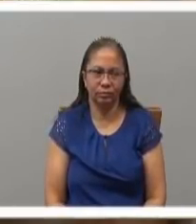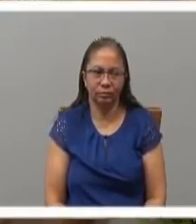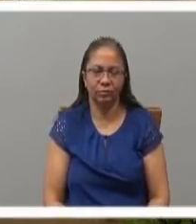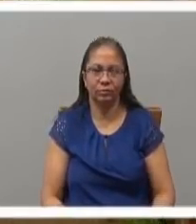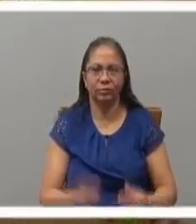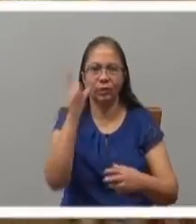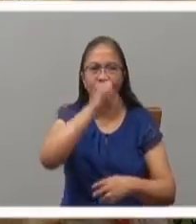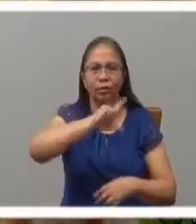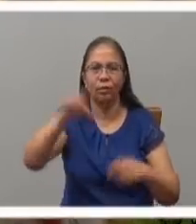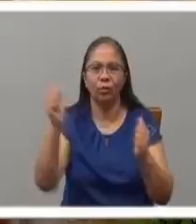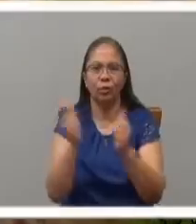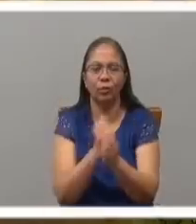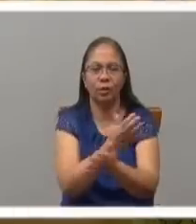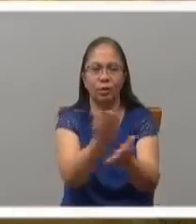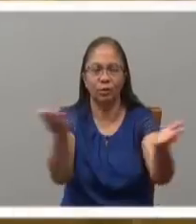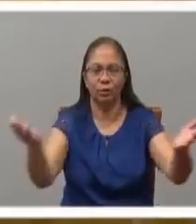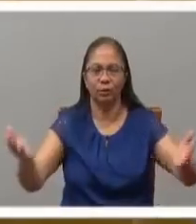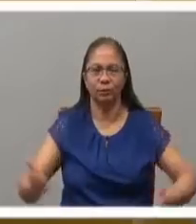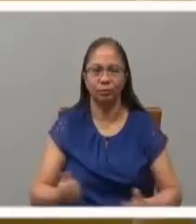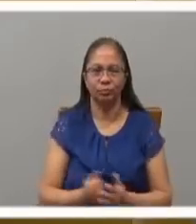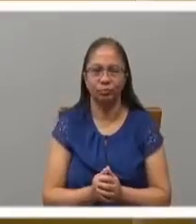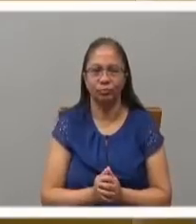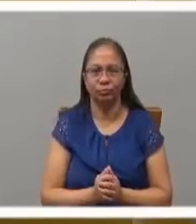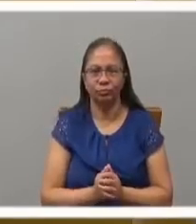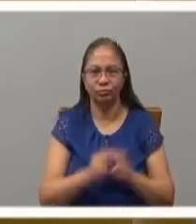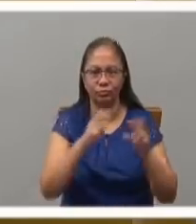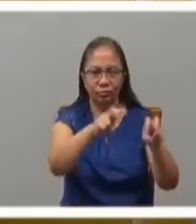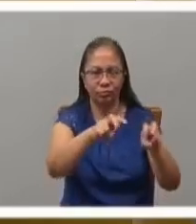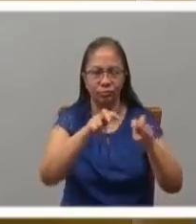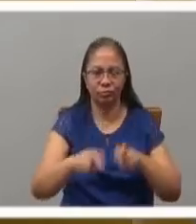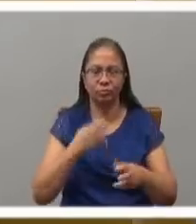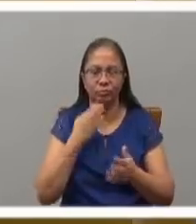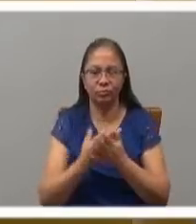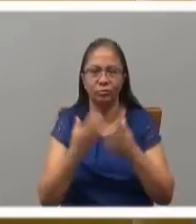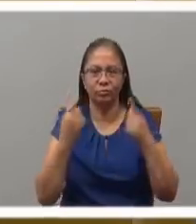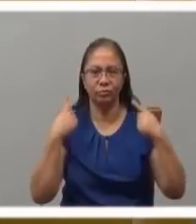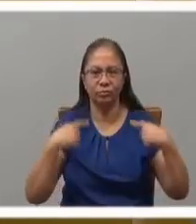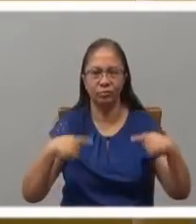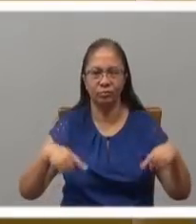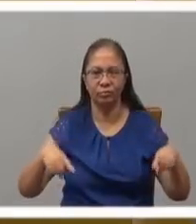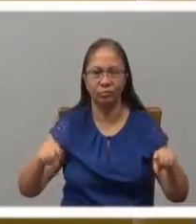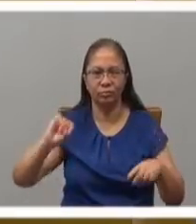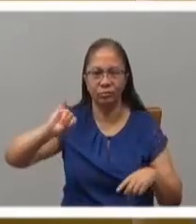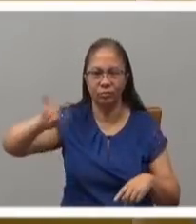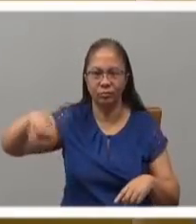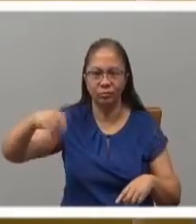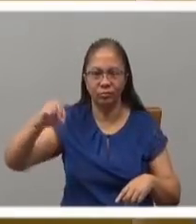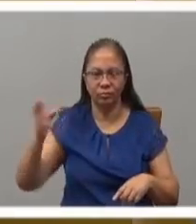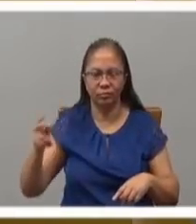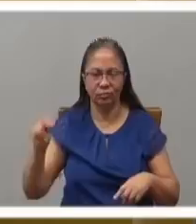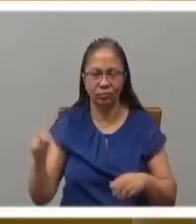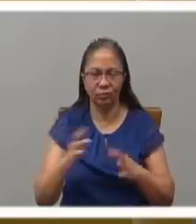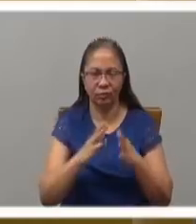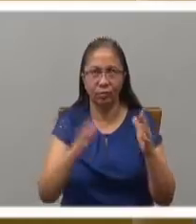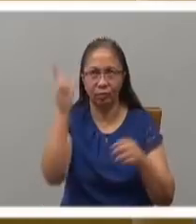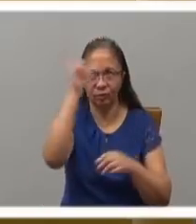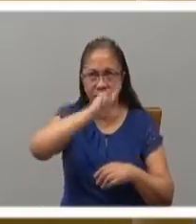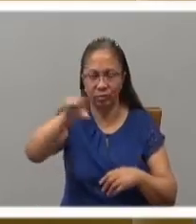The Lord be with you. And with your spirit. A reading from the Holy Gospel according to John.